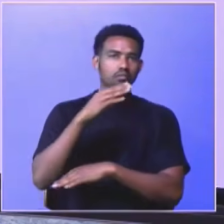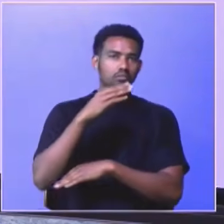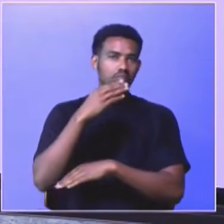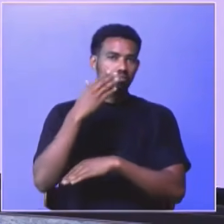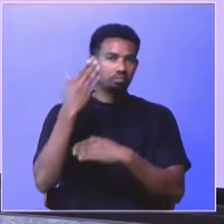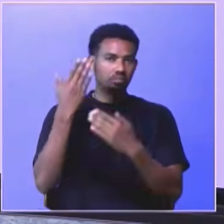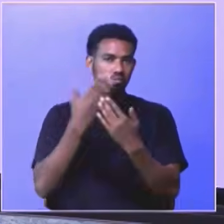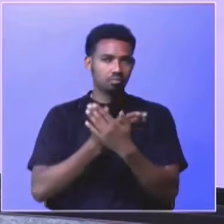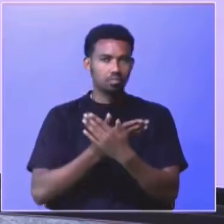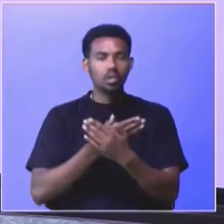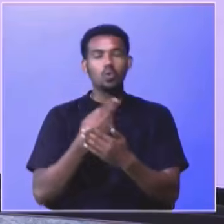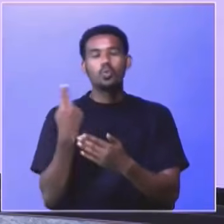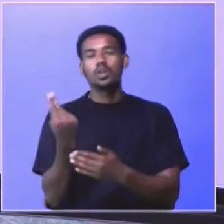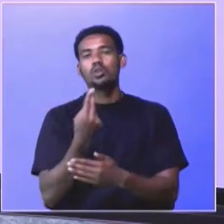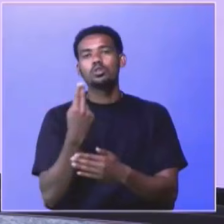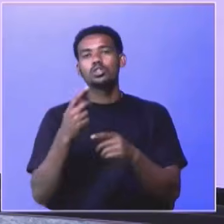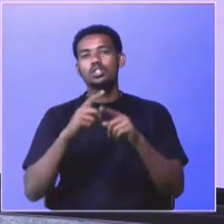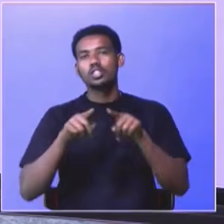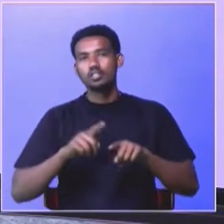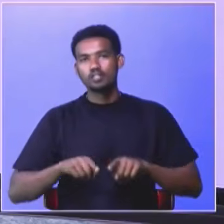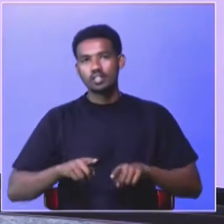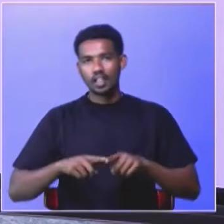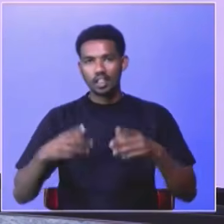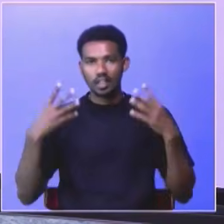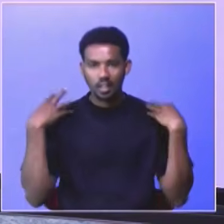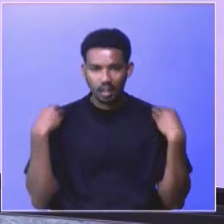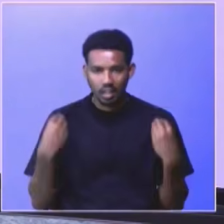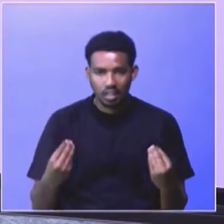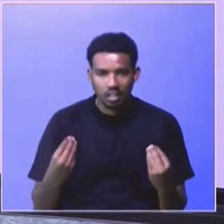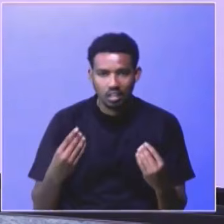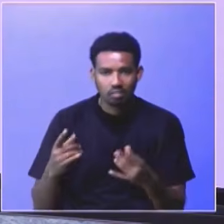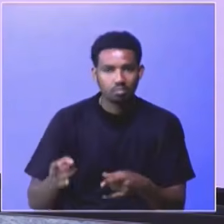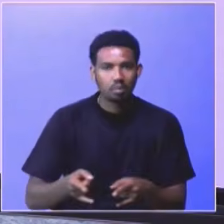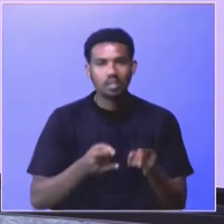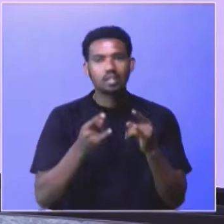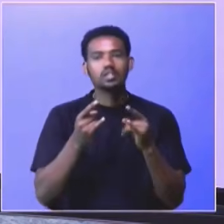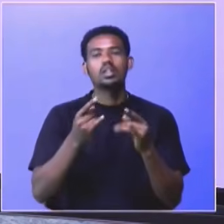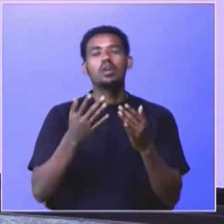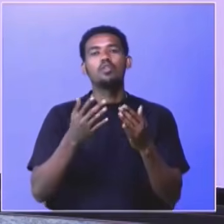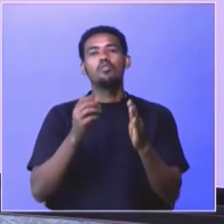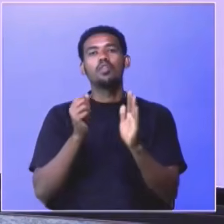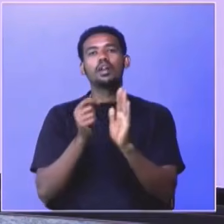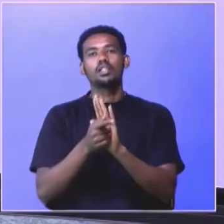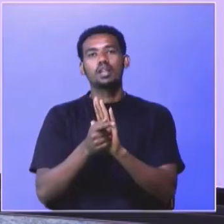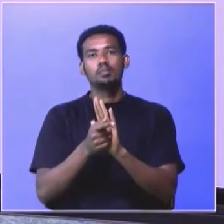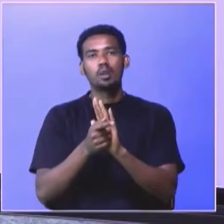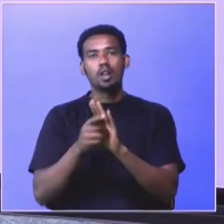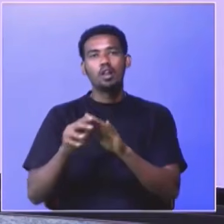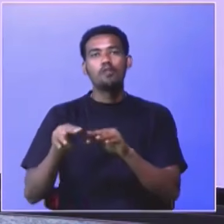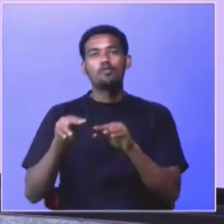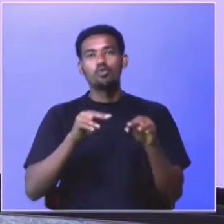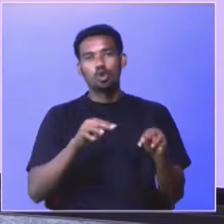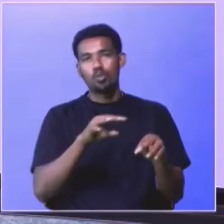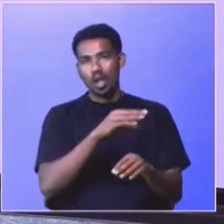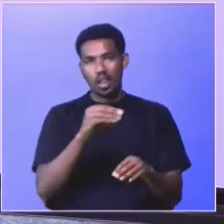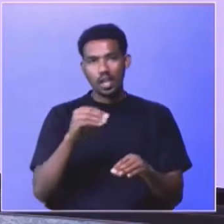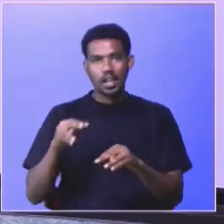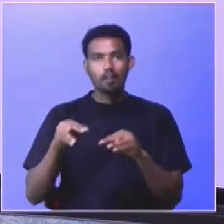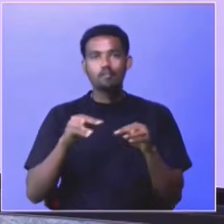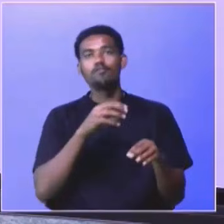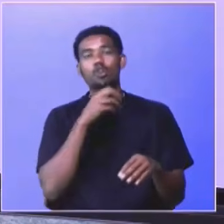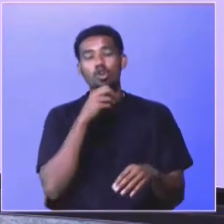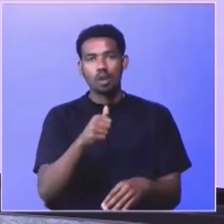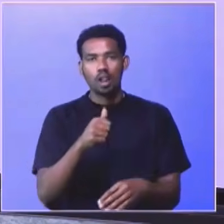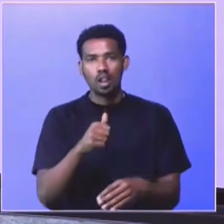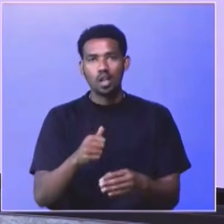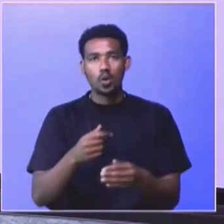can use different greeting methods. And also formal and also informal.